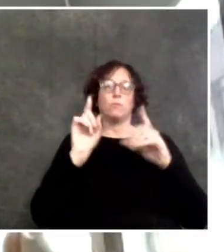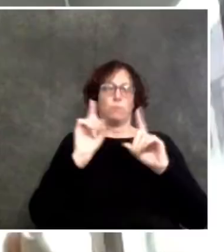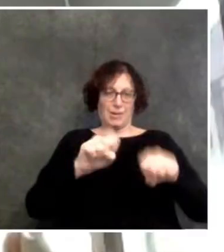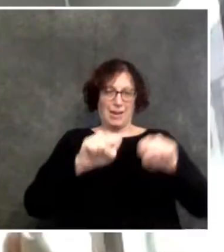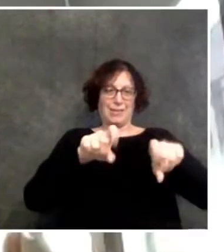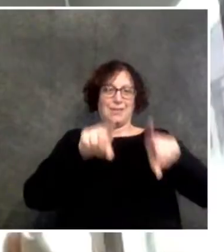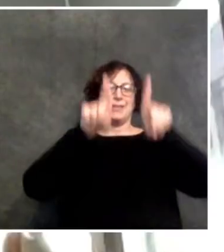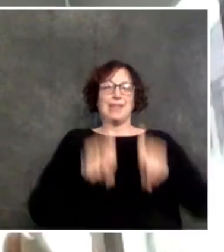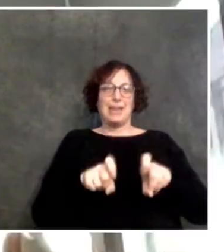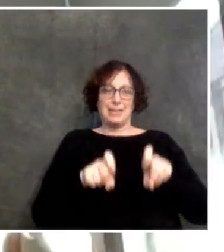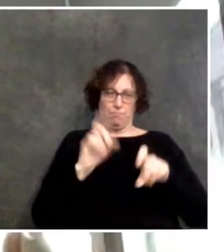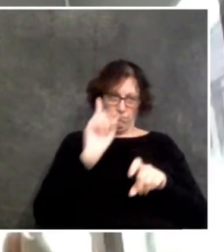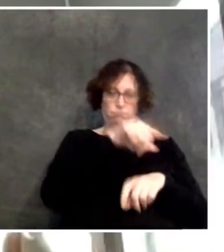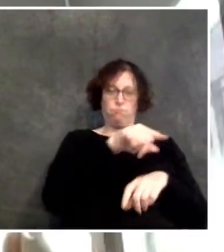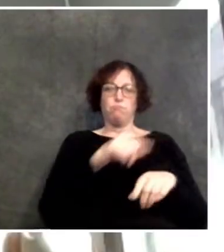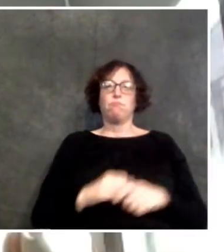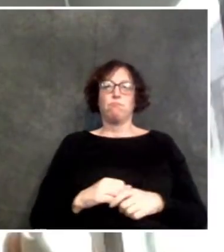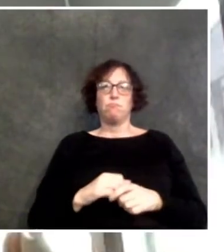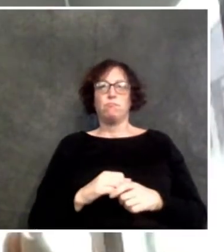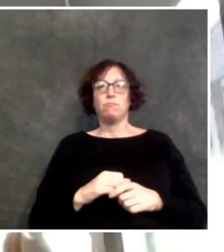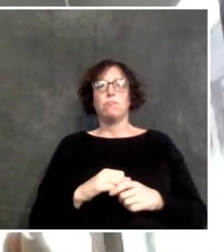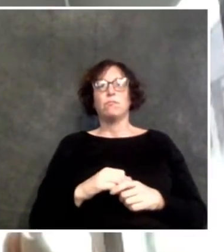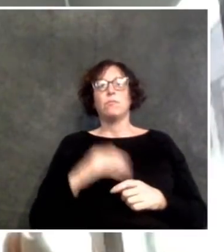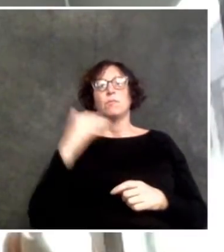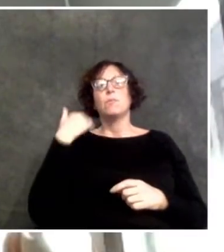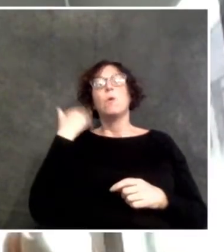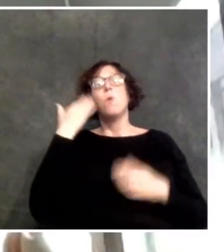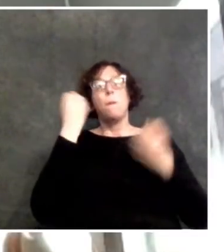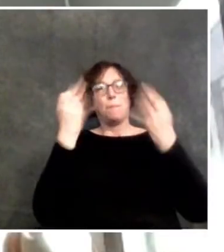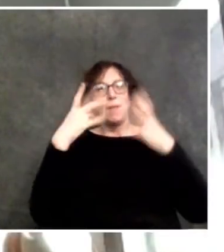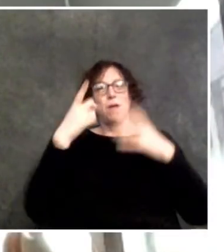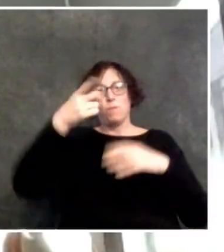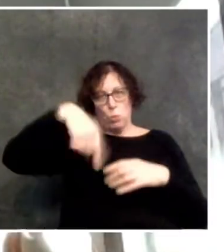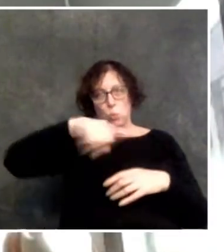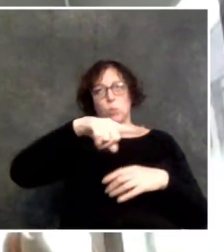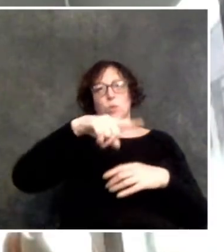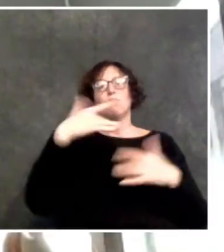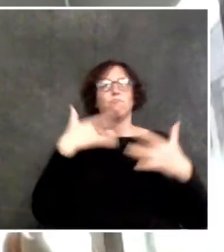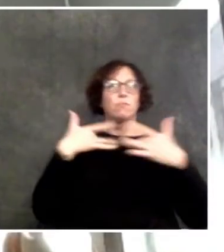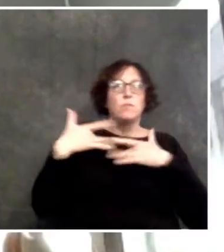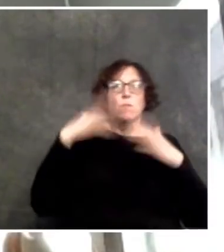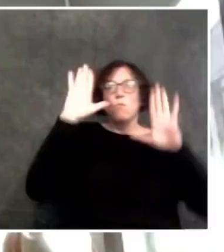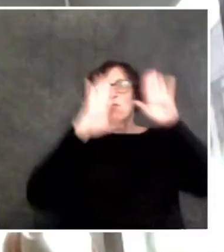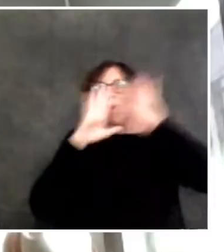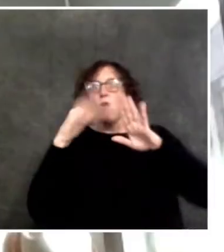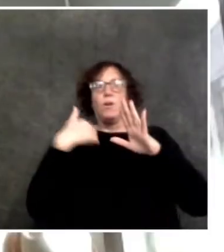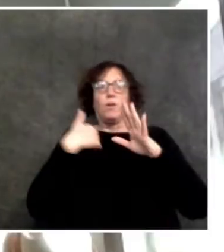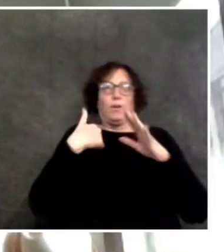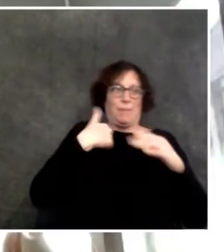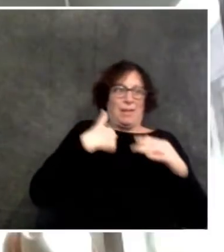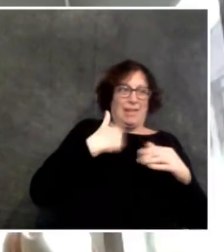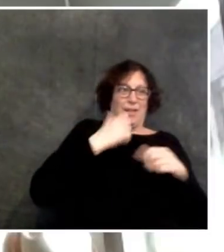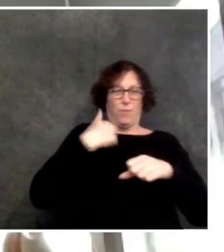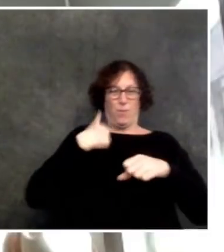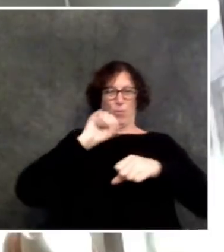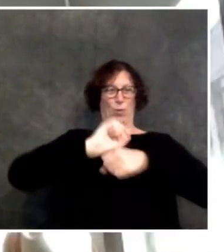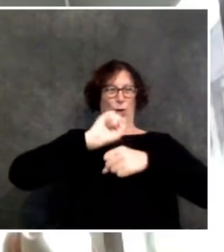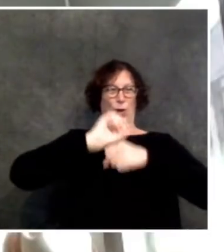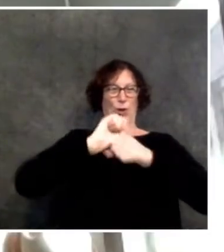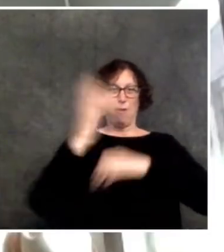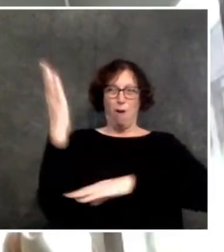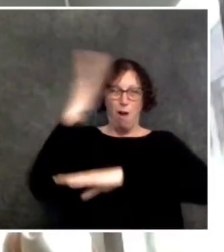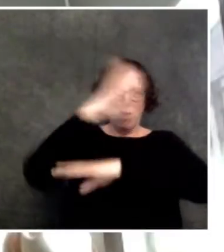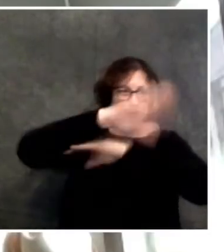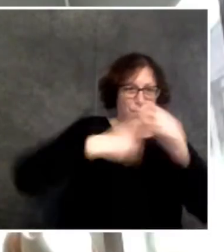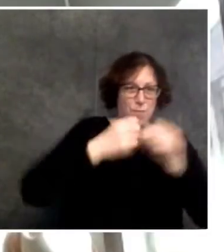the possibility that they will bring the virus home to their spouses, to their children. We feel strongly that people have a